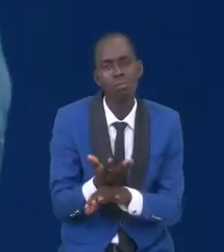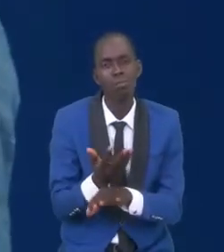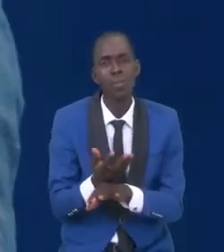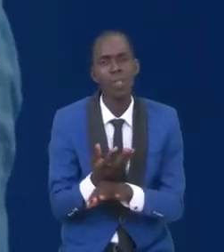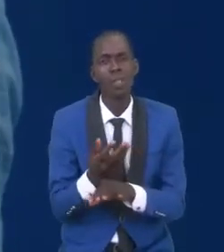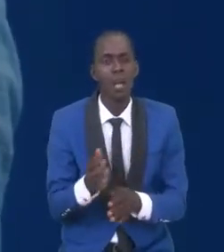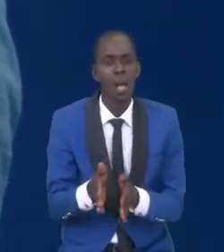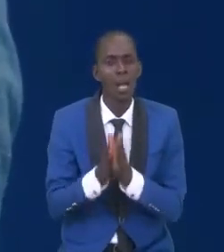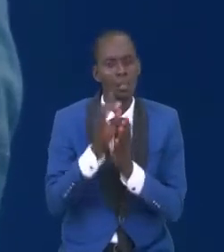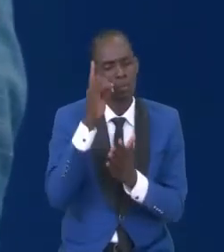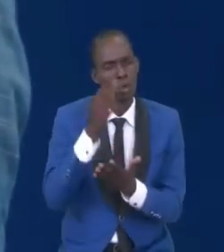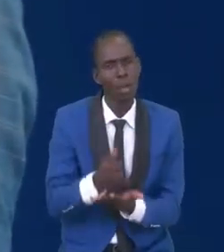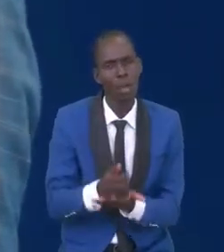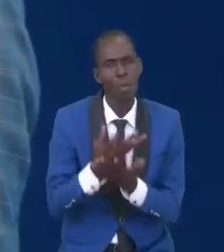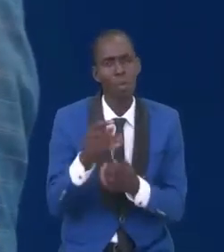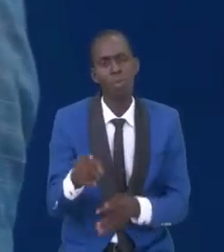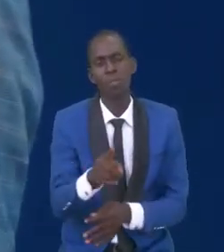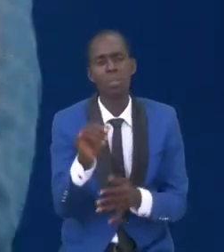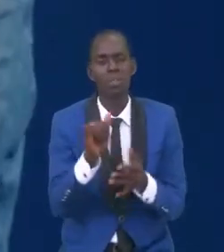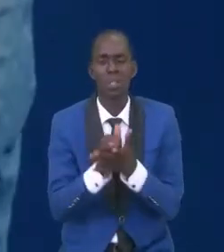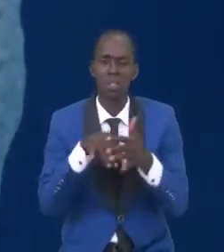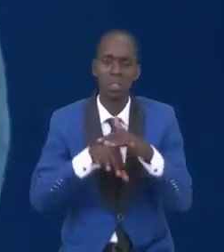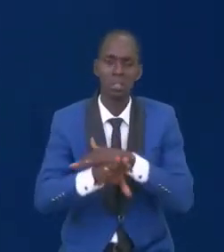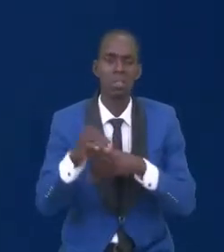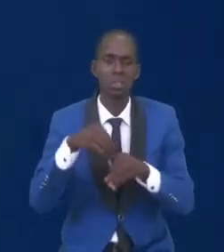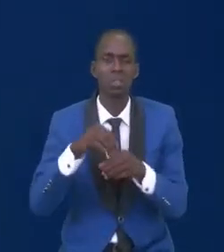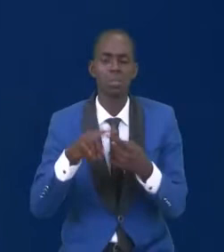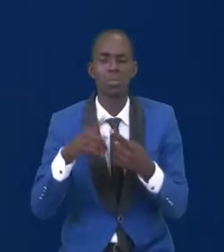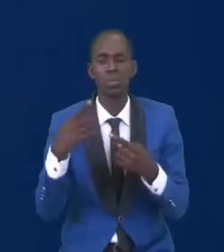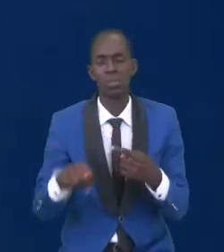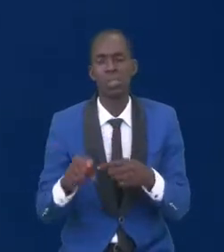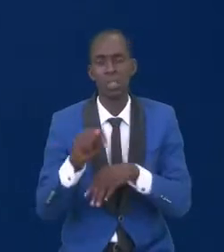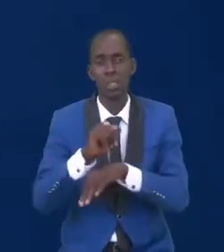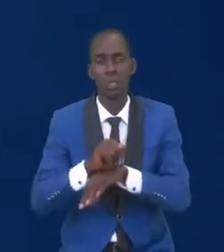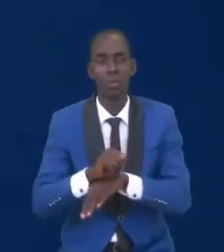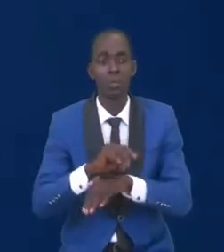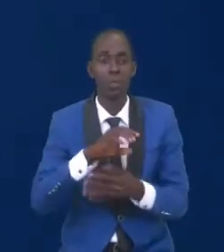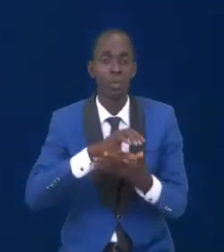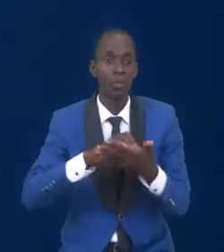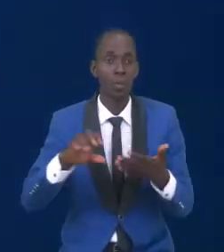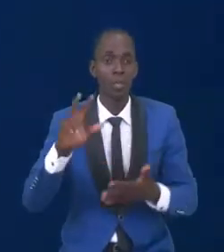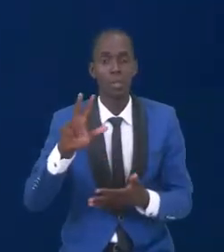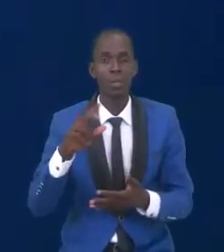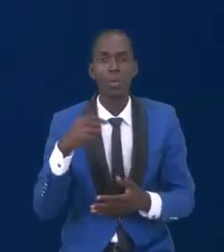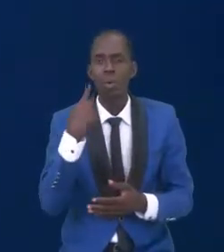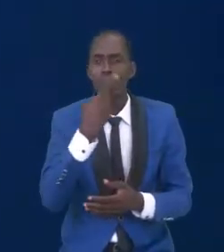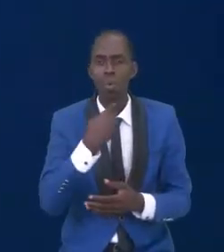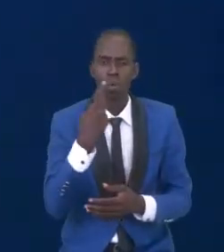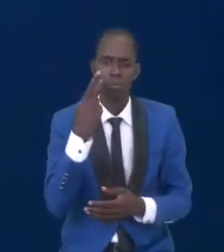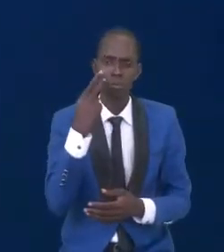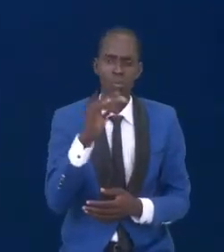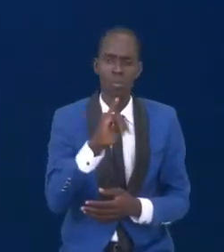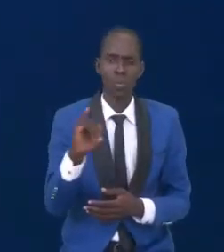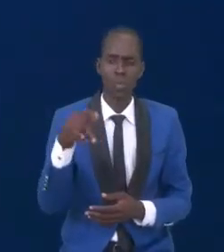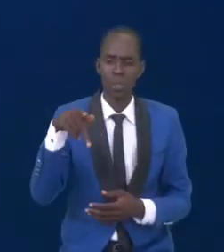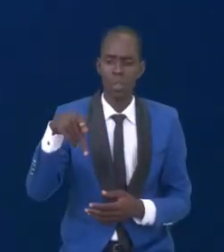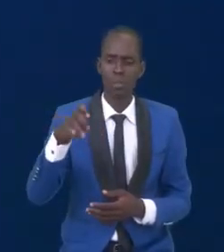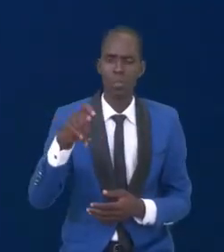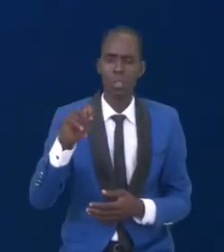that entered into the temple. Look at verse 3. Who seeing Peter and